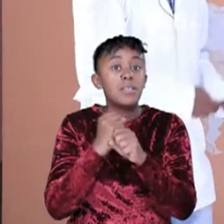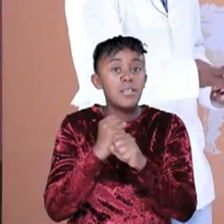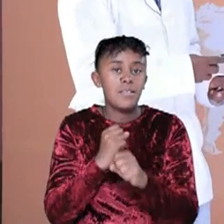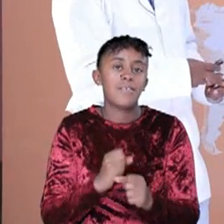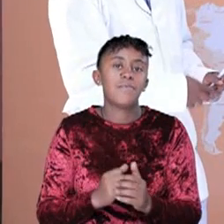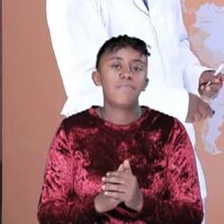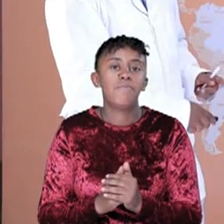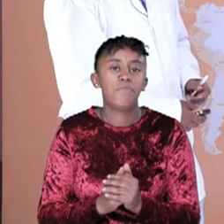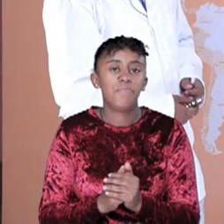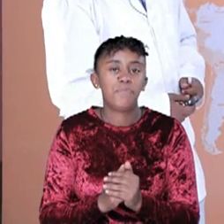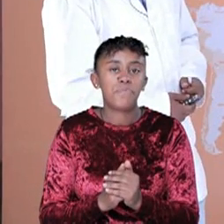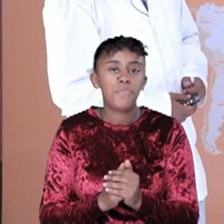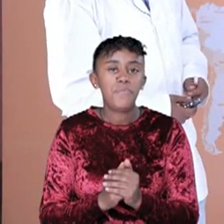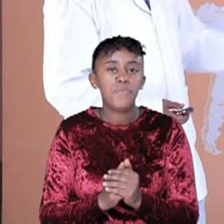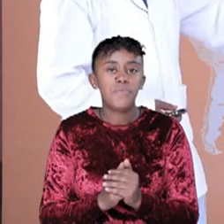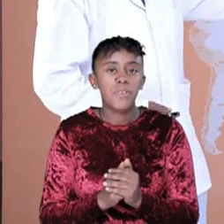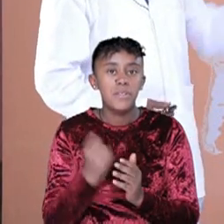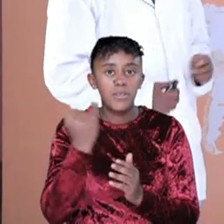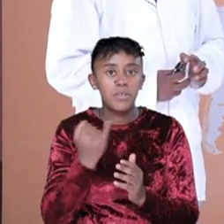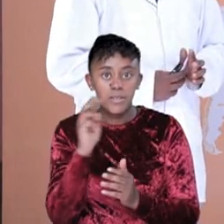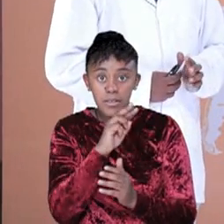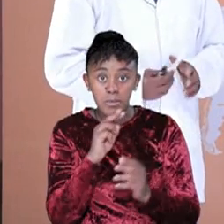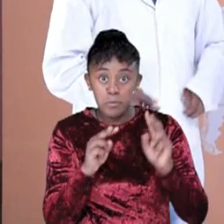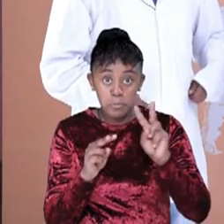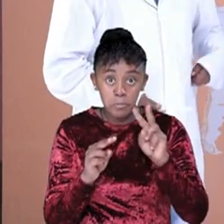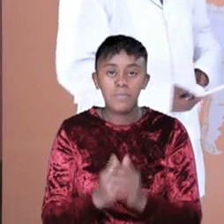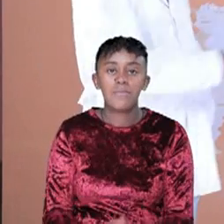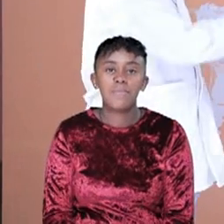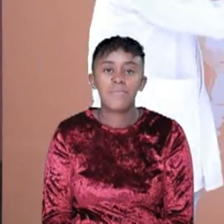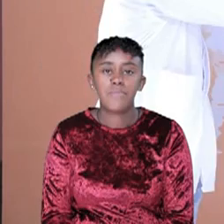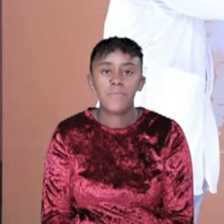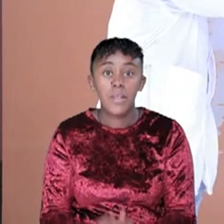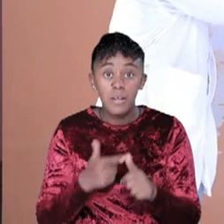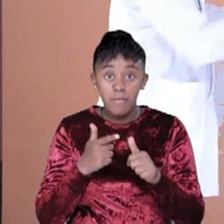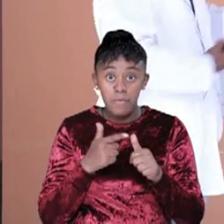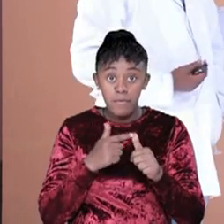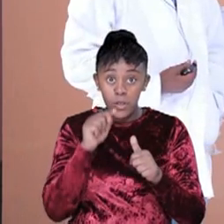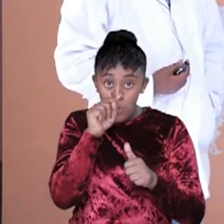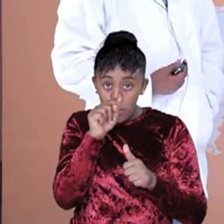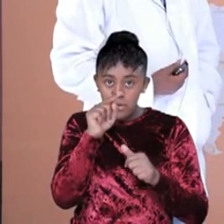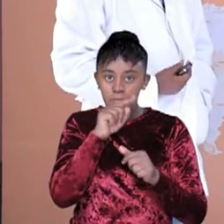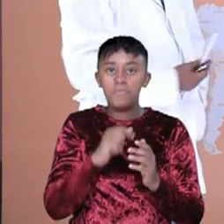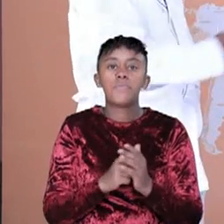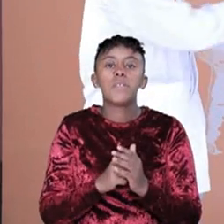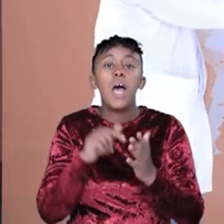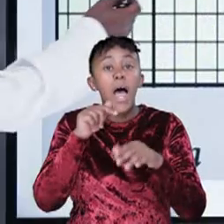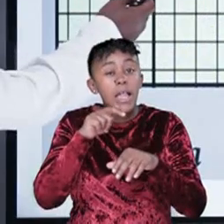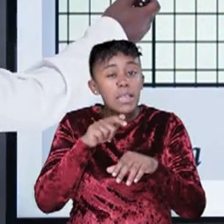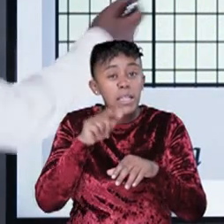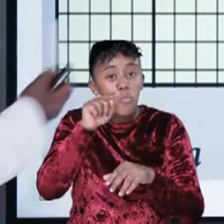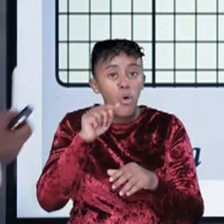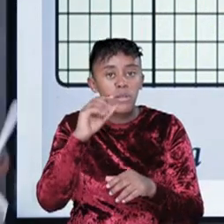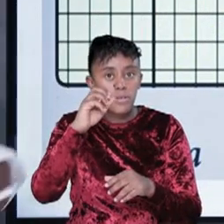calculated as follow. Look the diagram. The student, here is the first spot. At